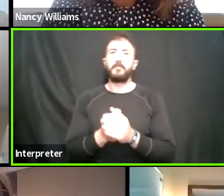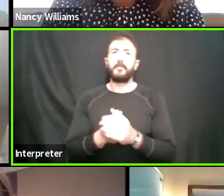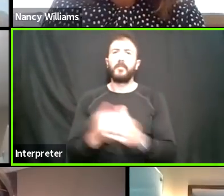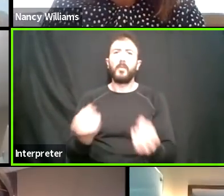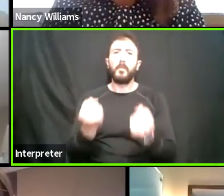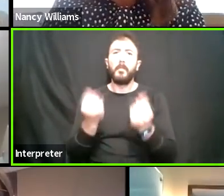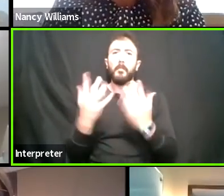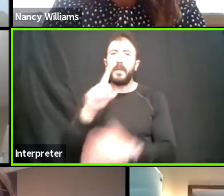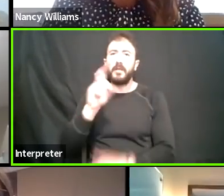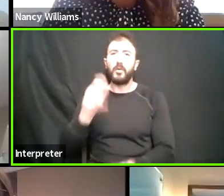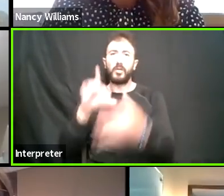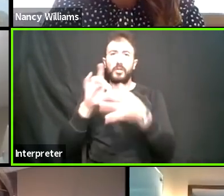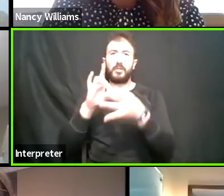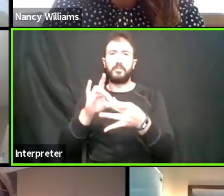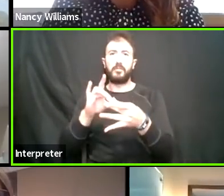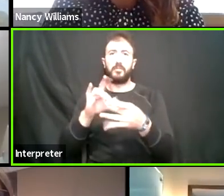and